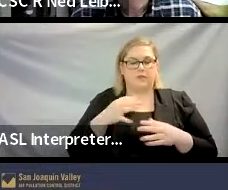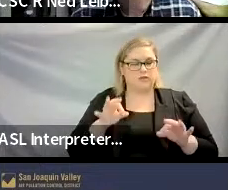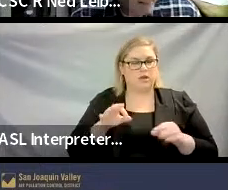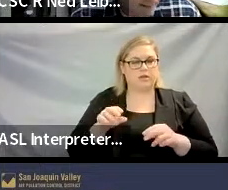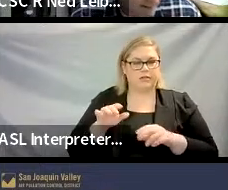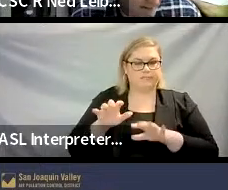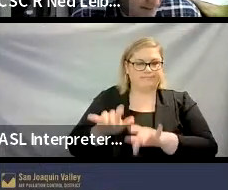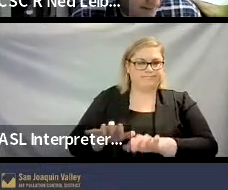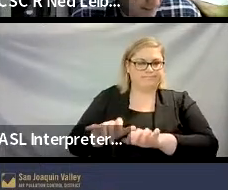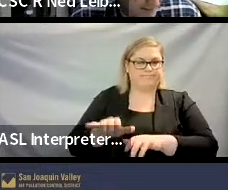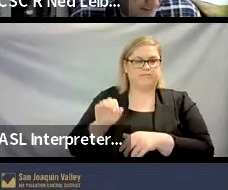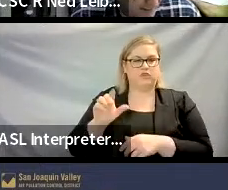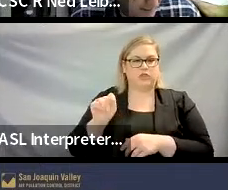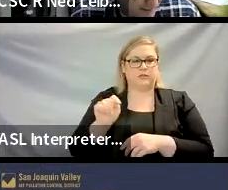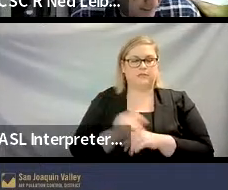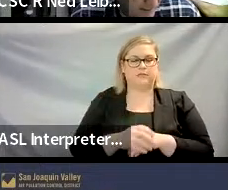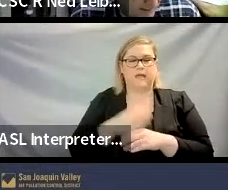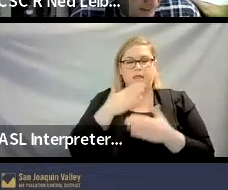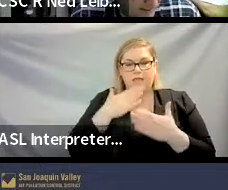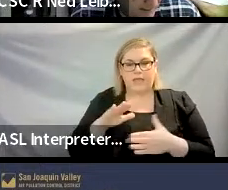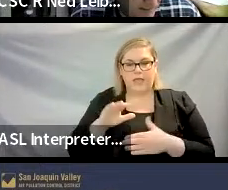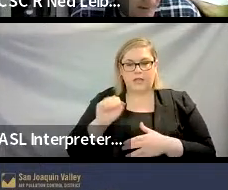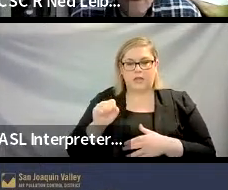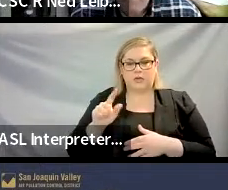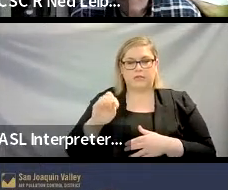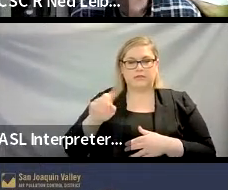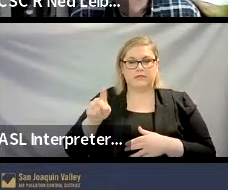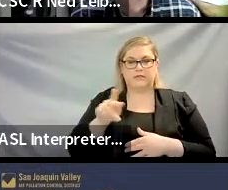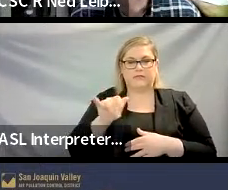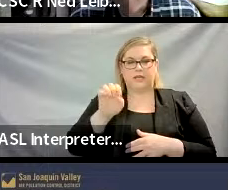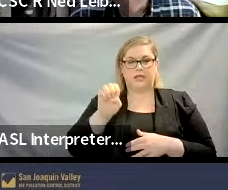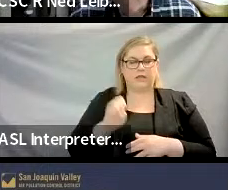you. Thank you, Stephanie.